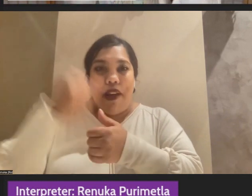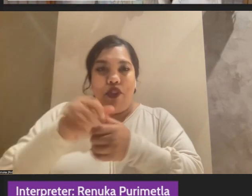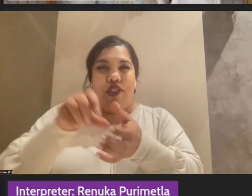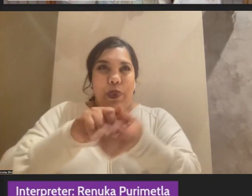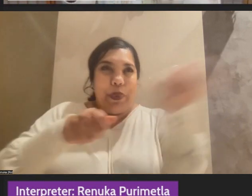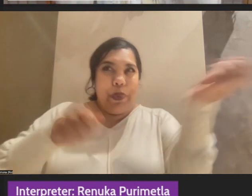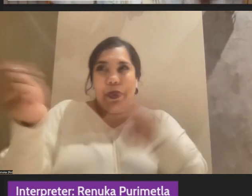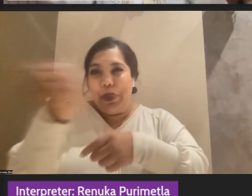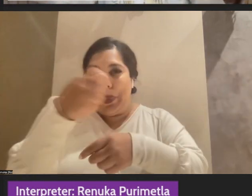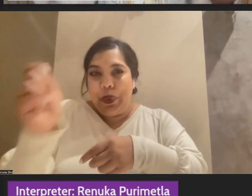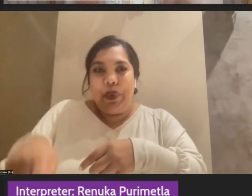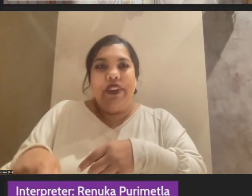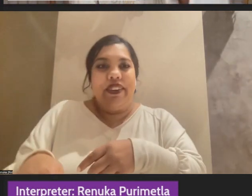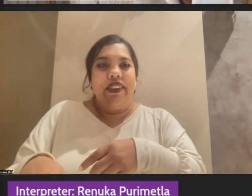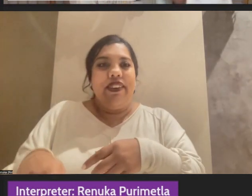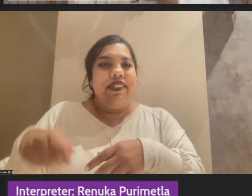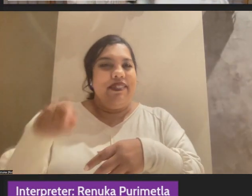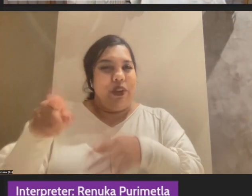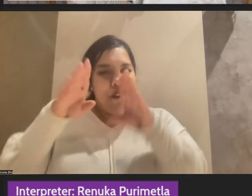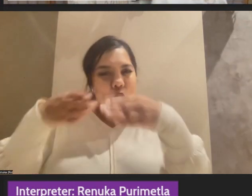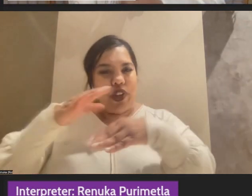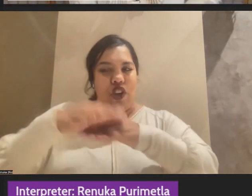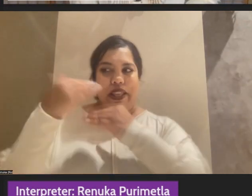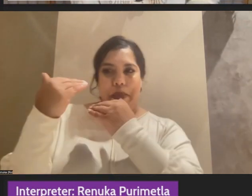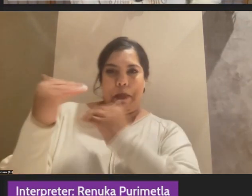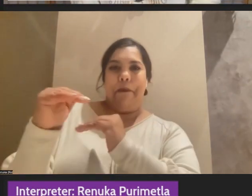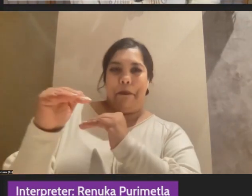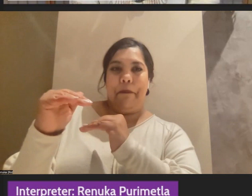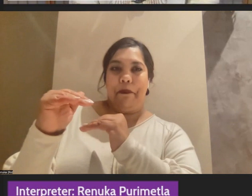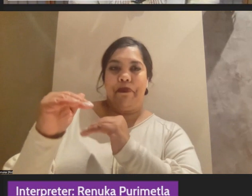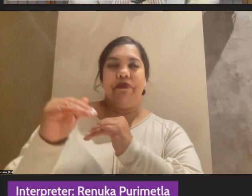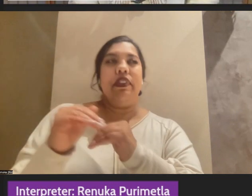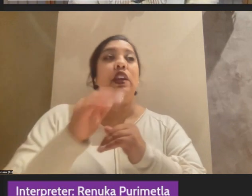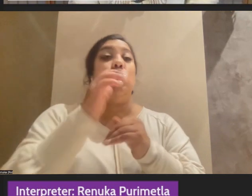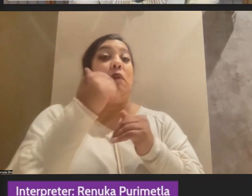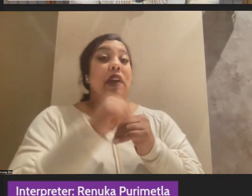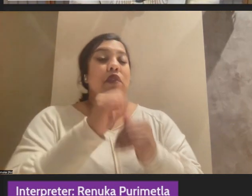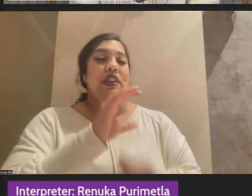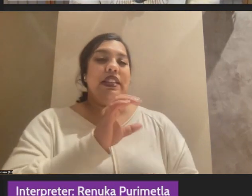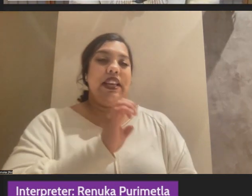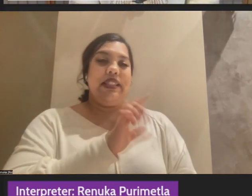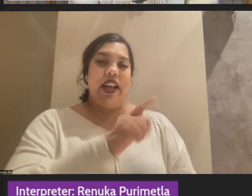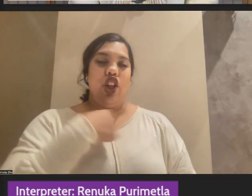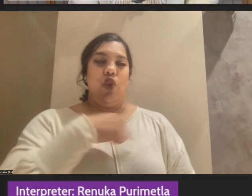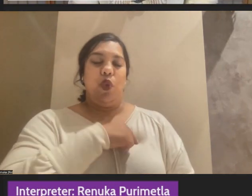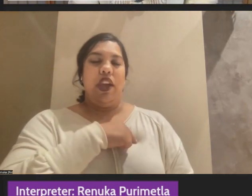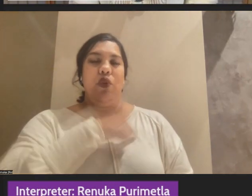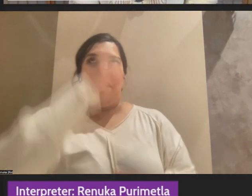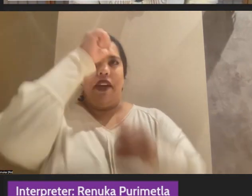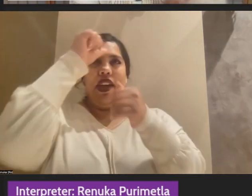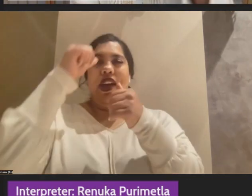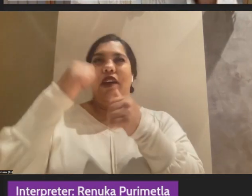Because the limits, so remember in CSL, we often remind ourselves we are not bound